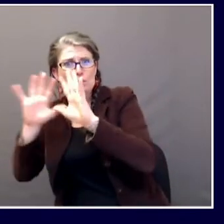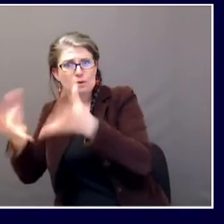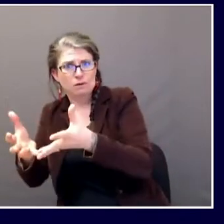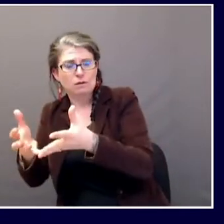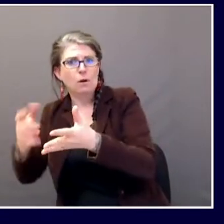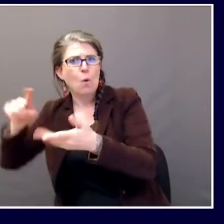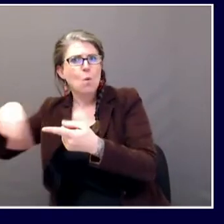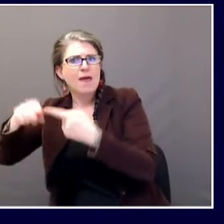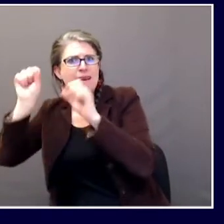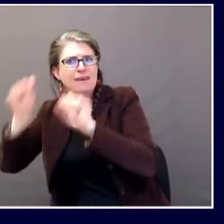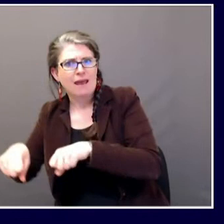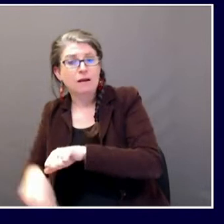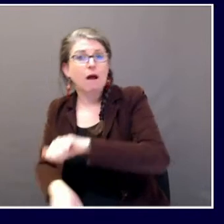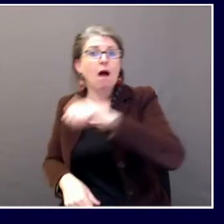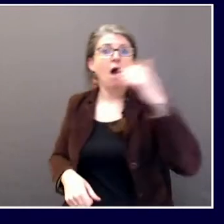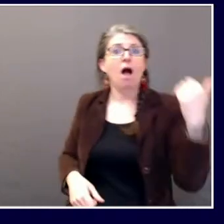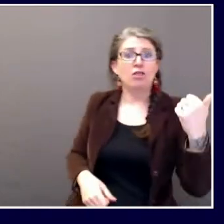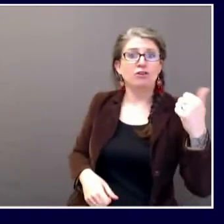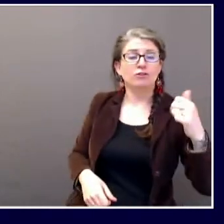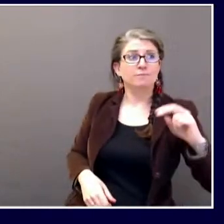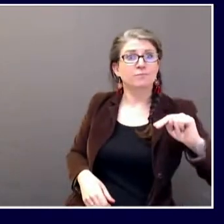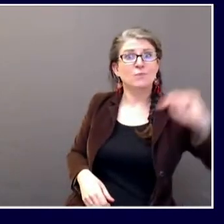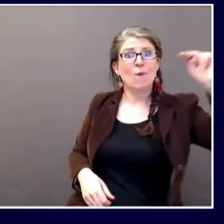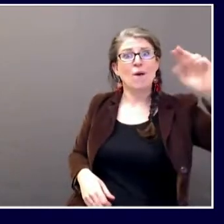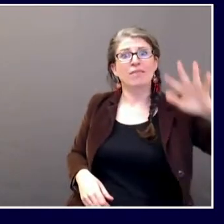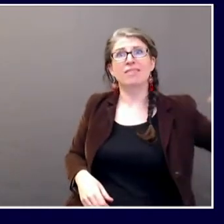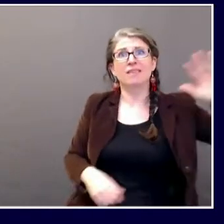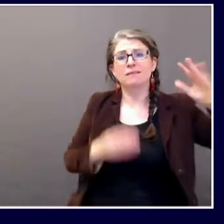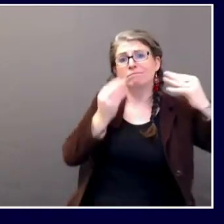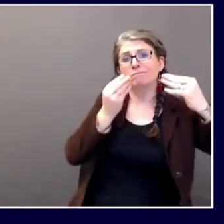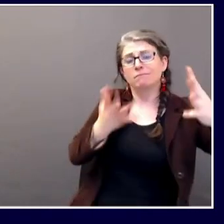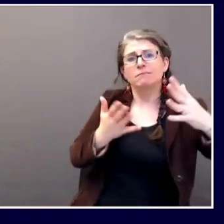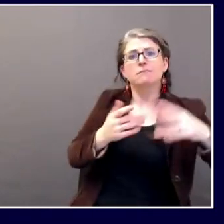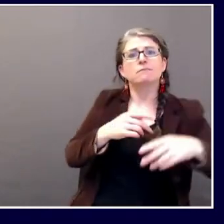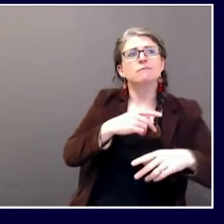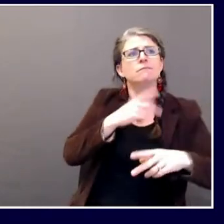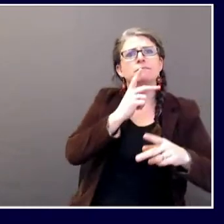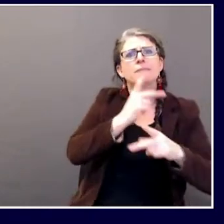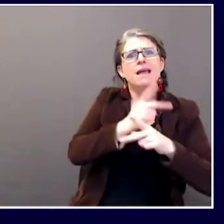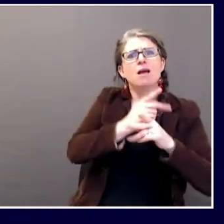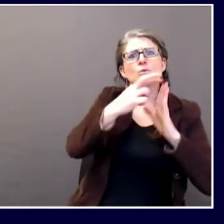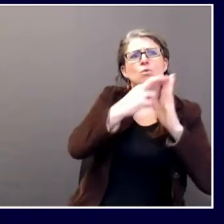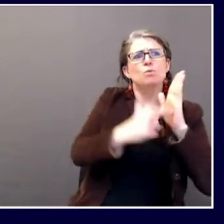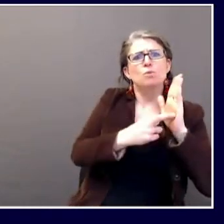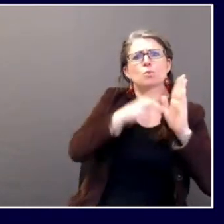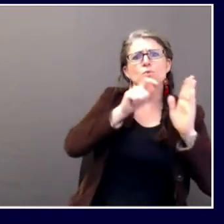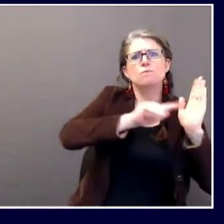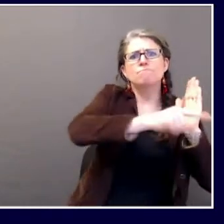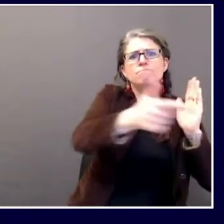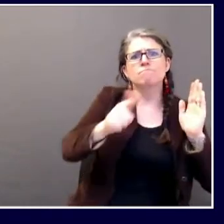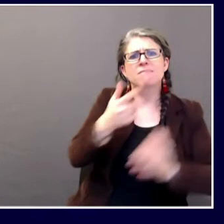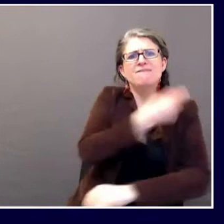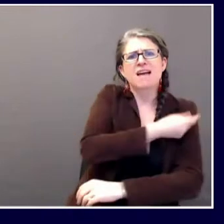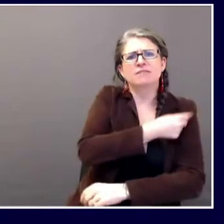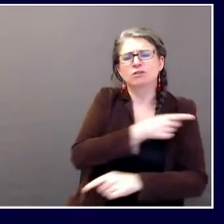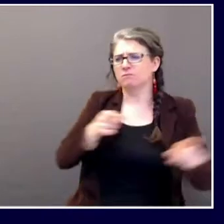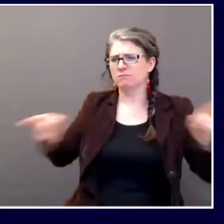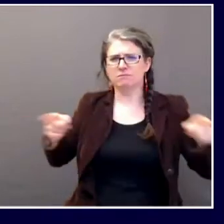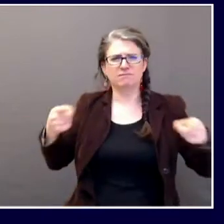Northern Light has a different set of rules. And I think what's happening is it's creating some confusion about, among certain people, like why